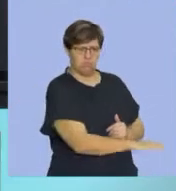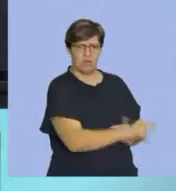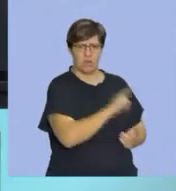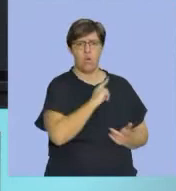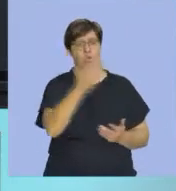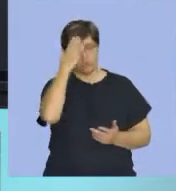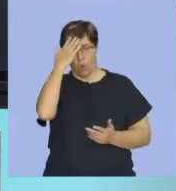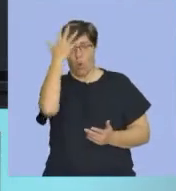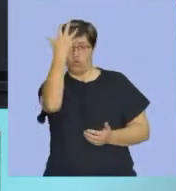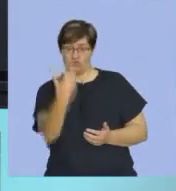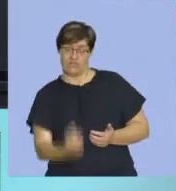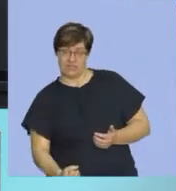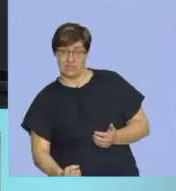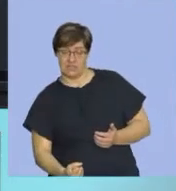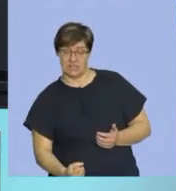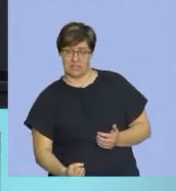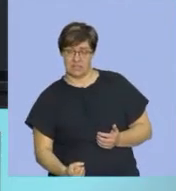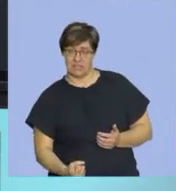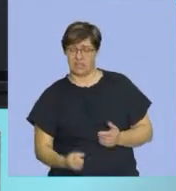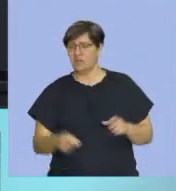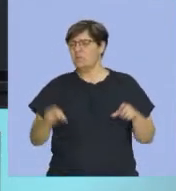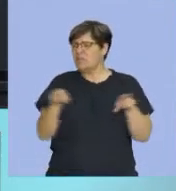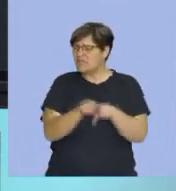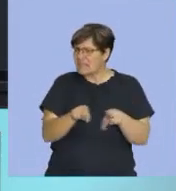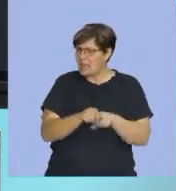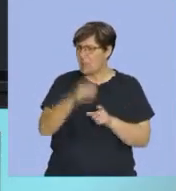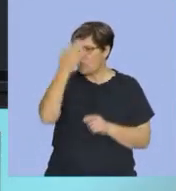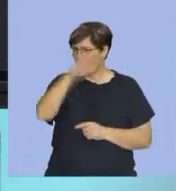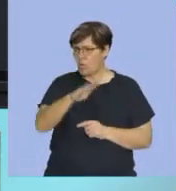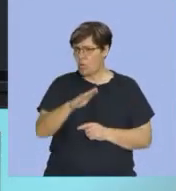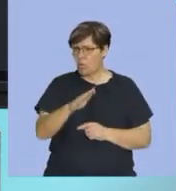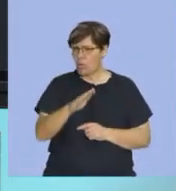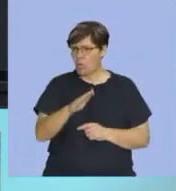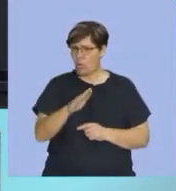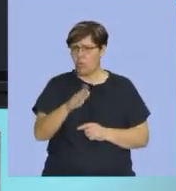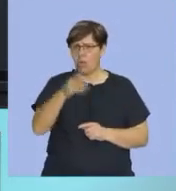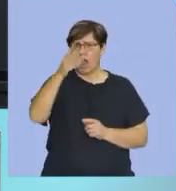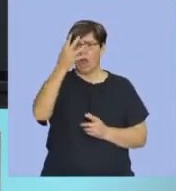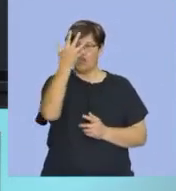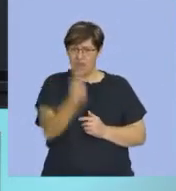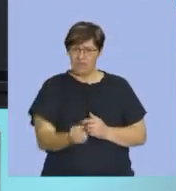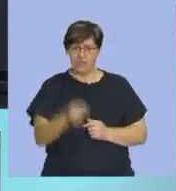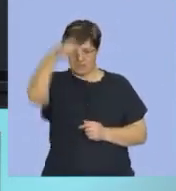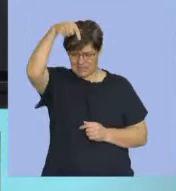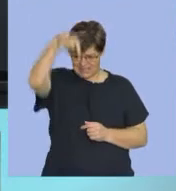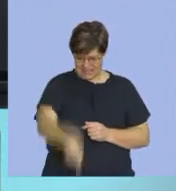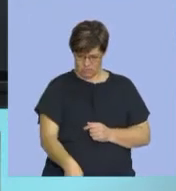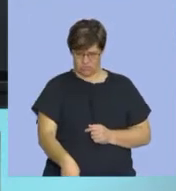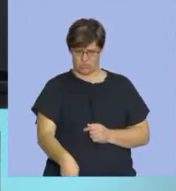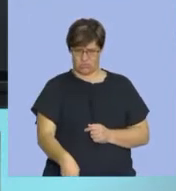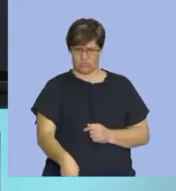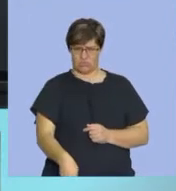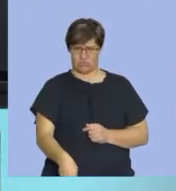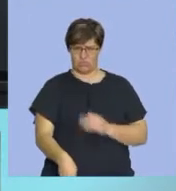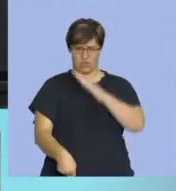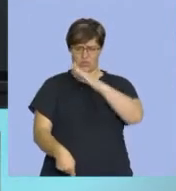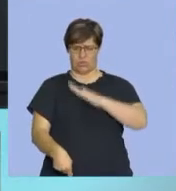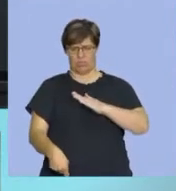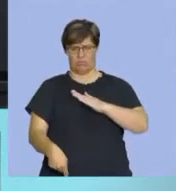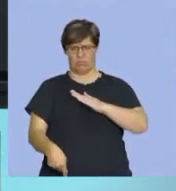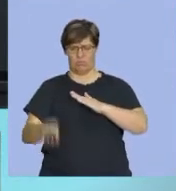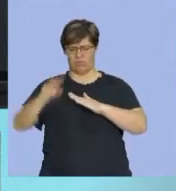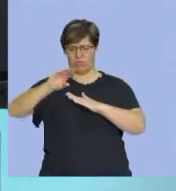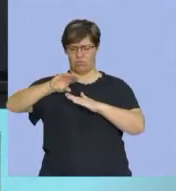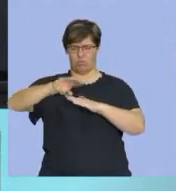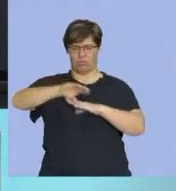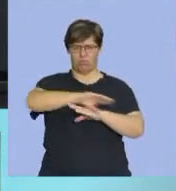there's gravity, but we also know that gravity is vertical. So it goes vertically down, but objects